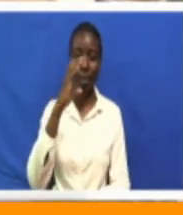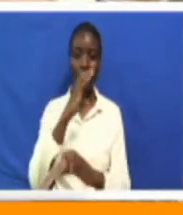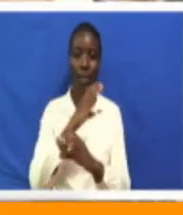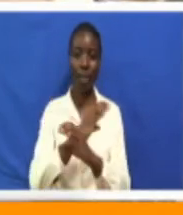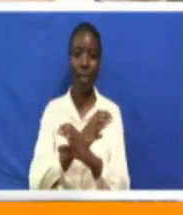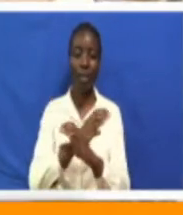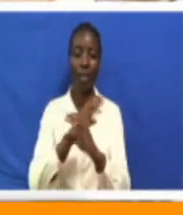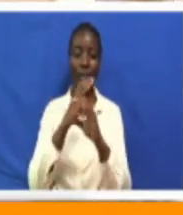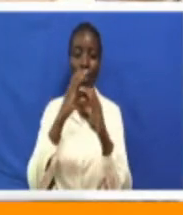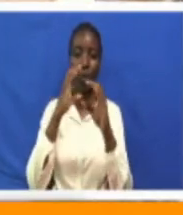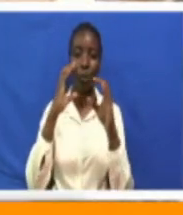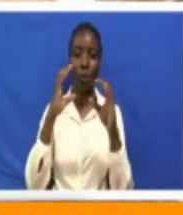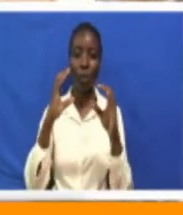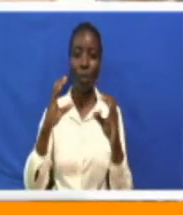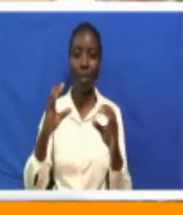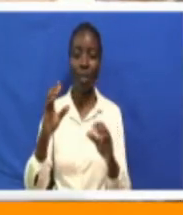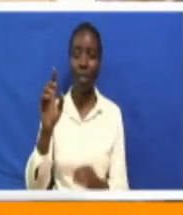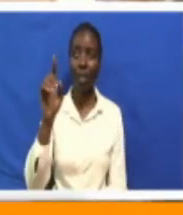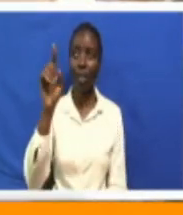everybody